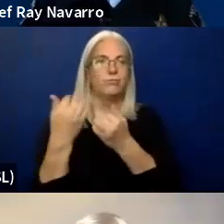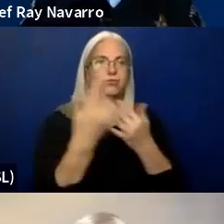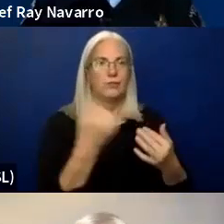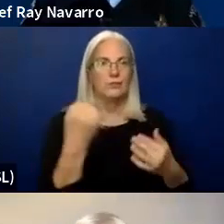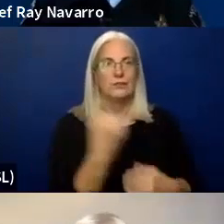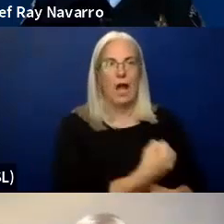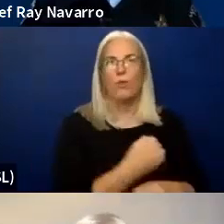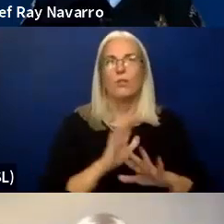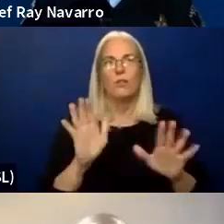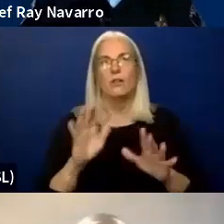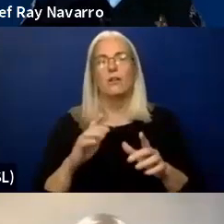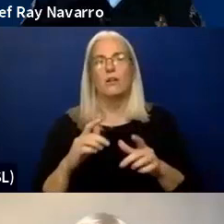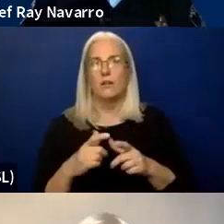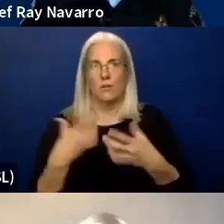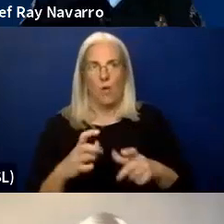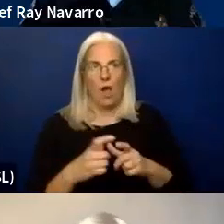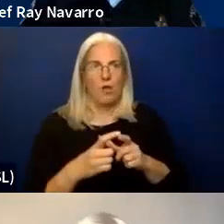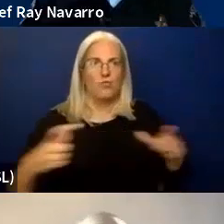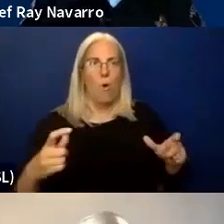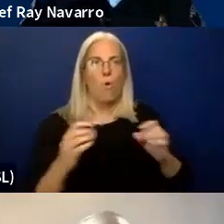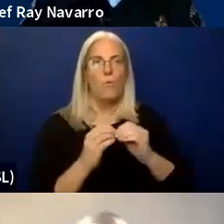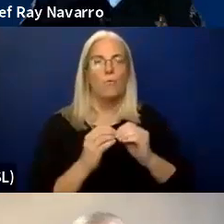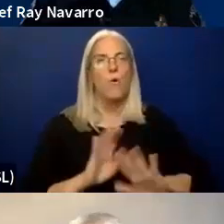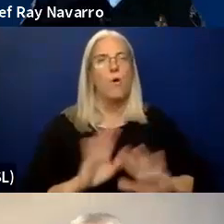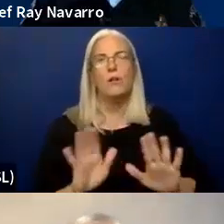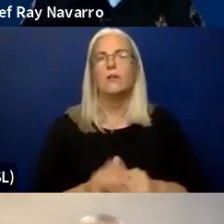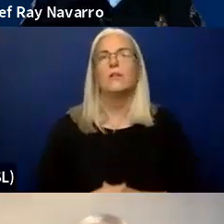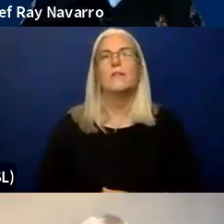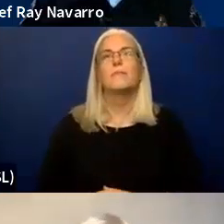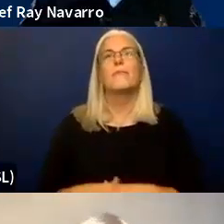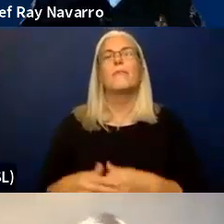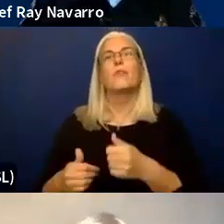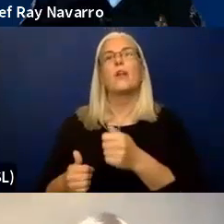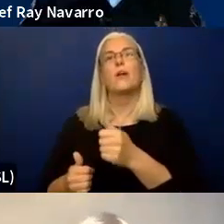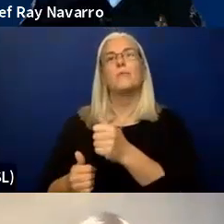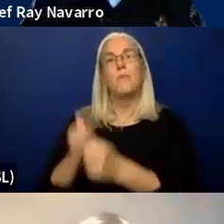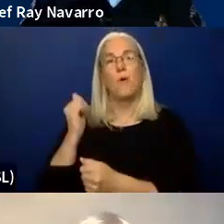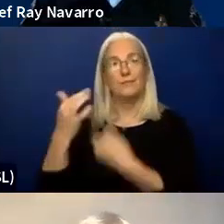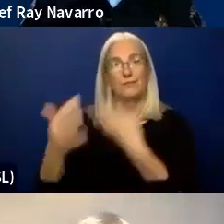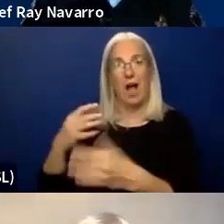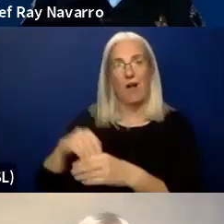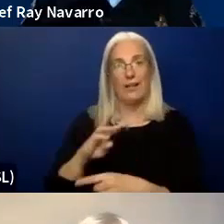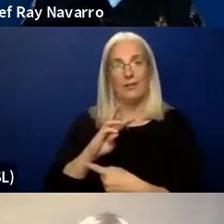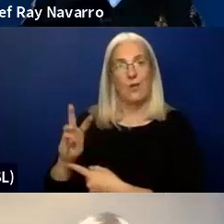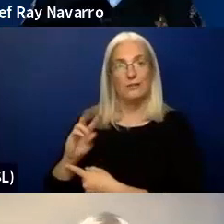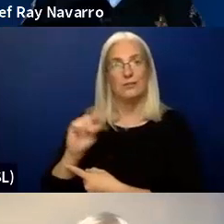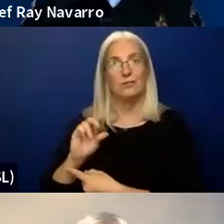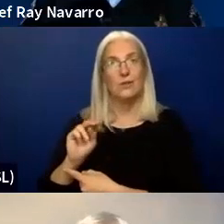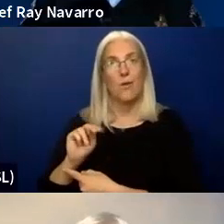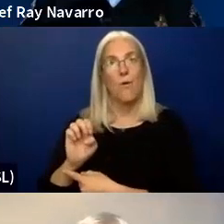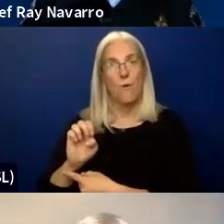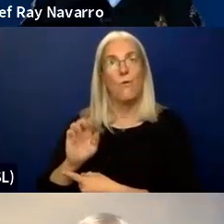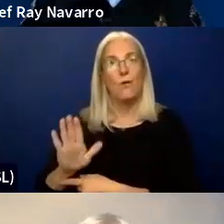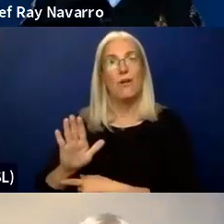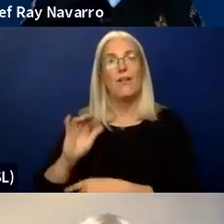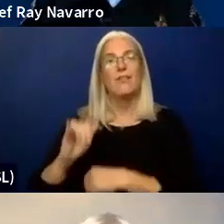week. The most activity here in the west zone has been at the county line next to Spring Mountain, St. Helena